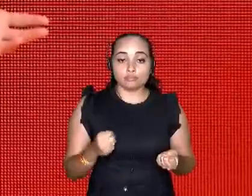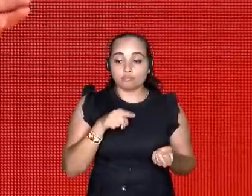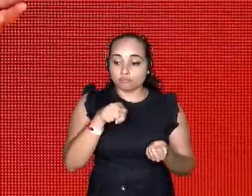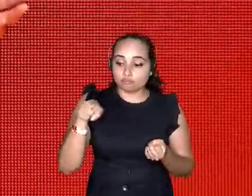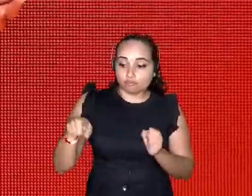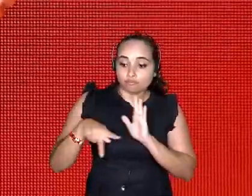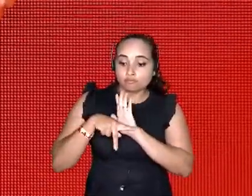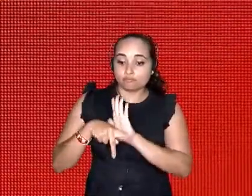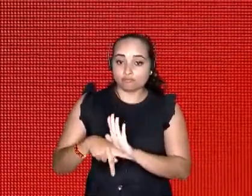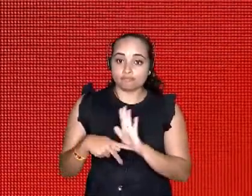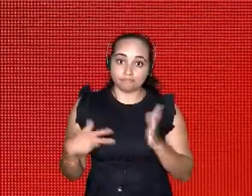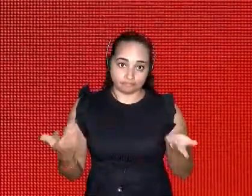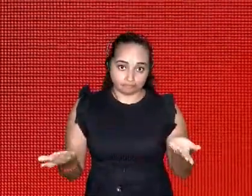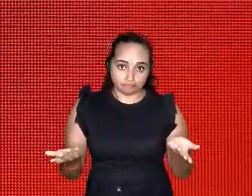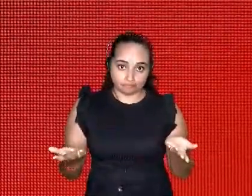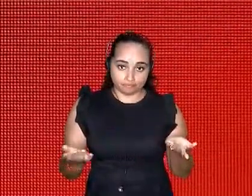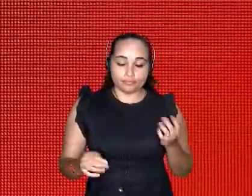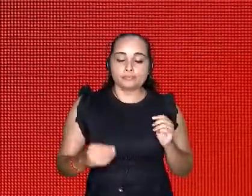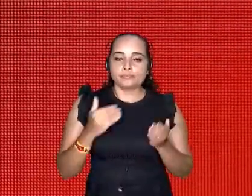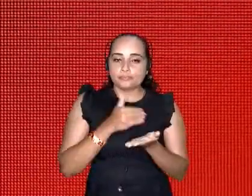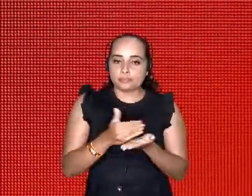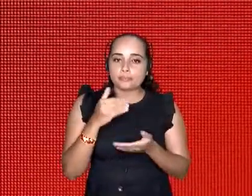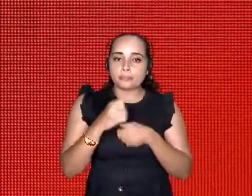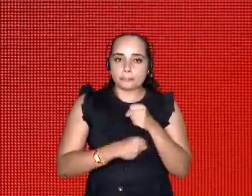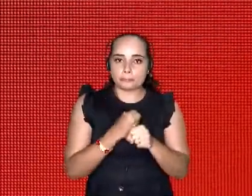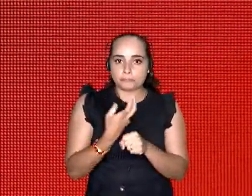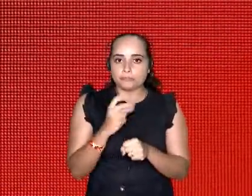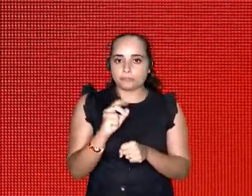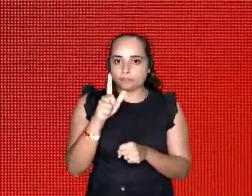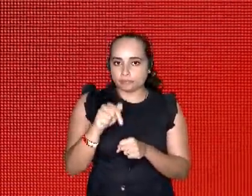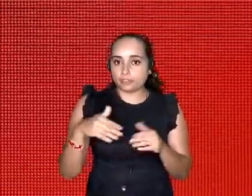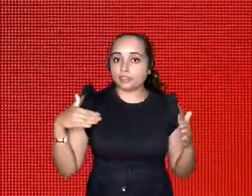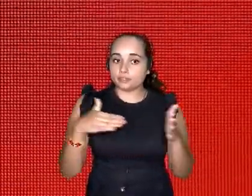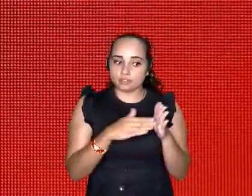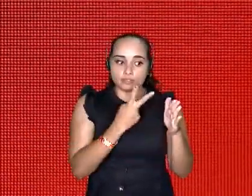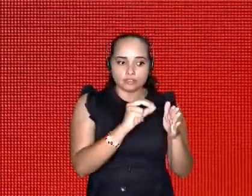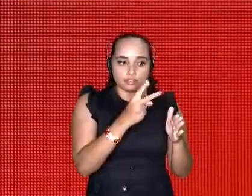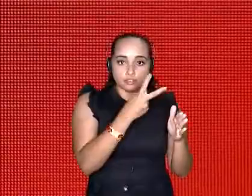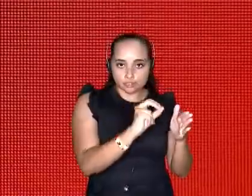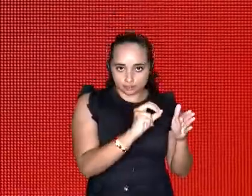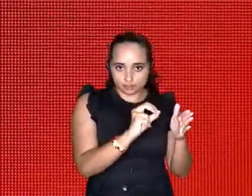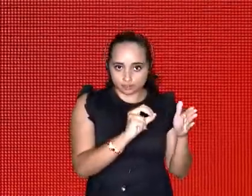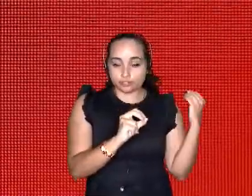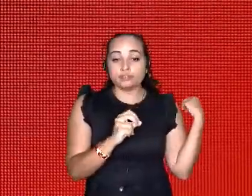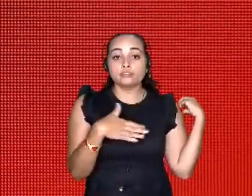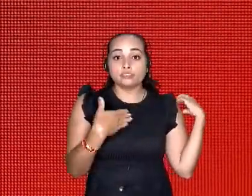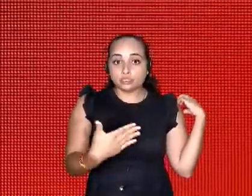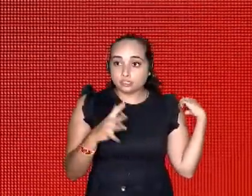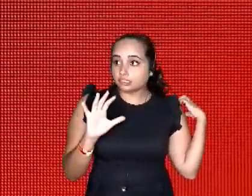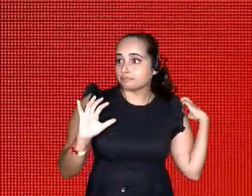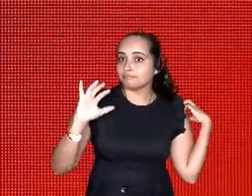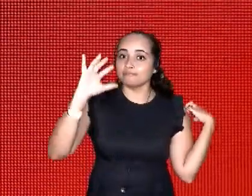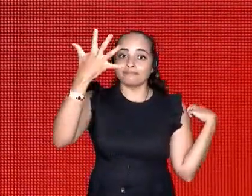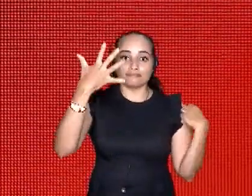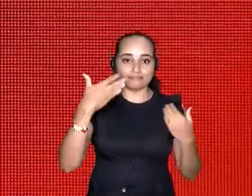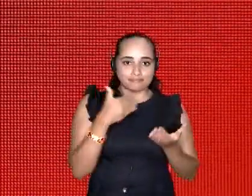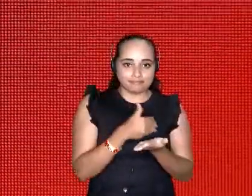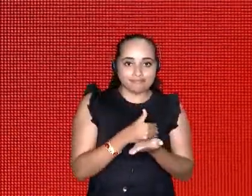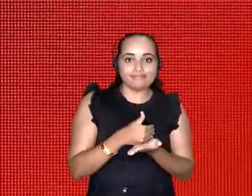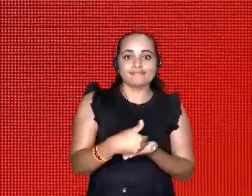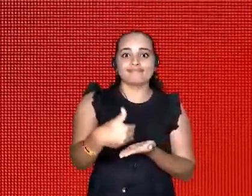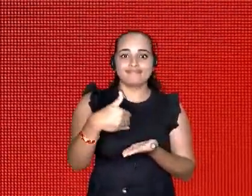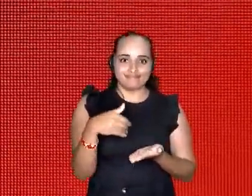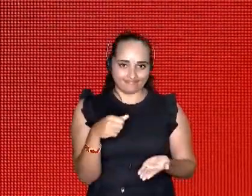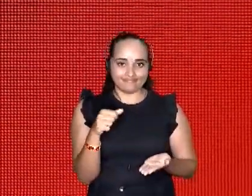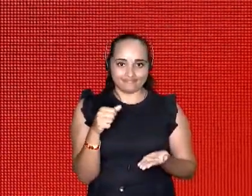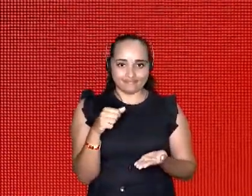since 2017 to 2020, when really things started to happen. So today